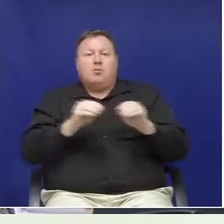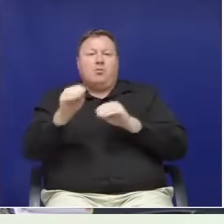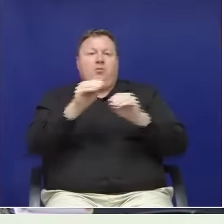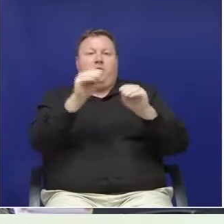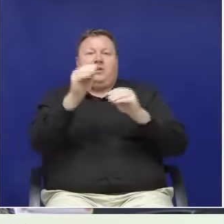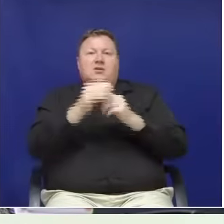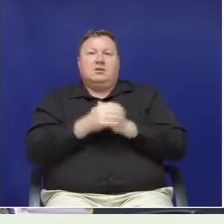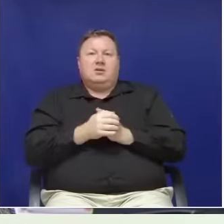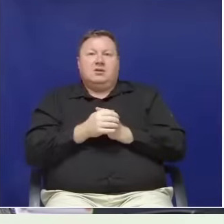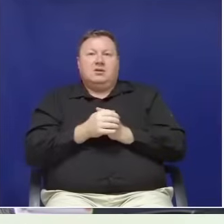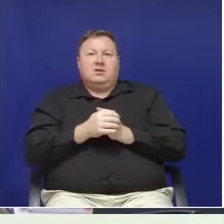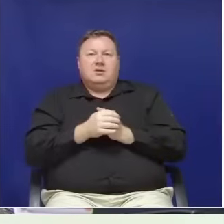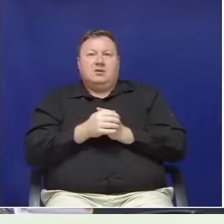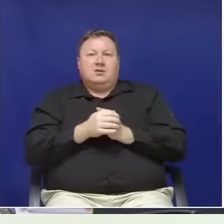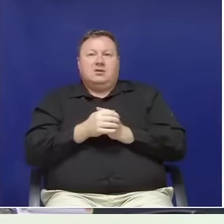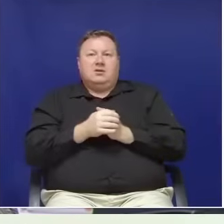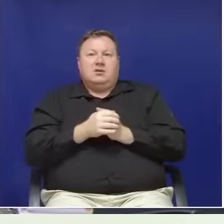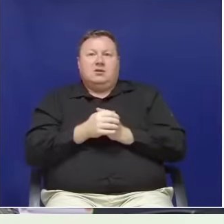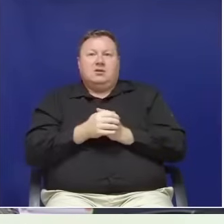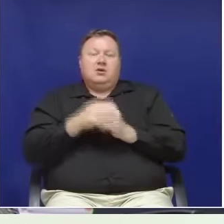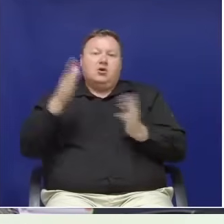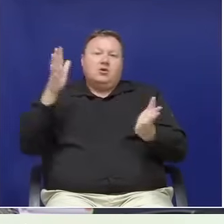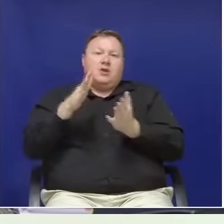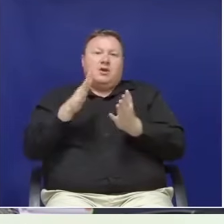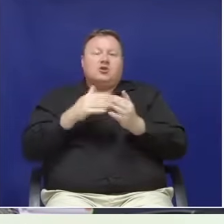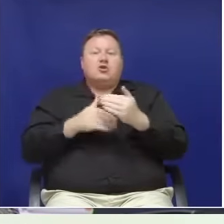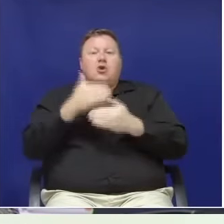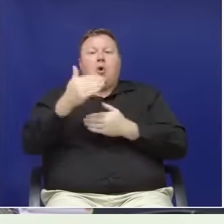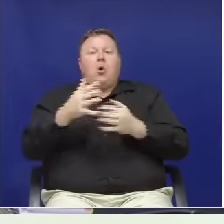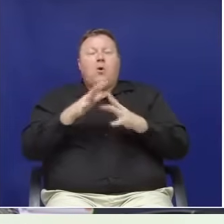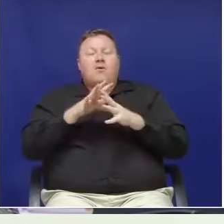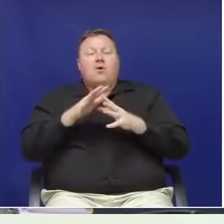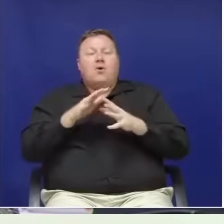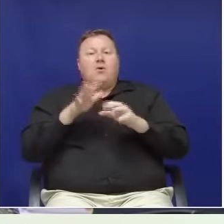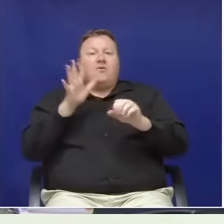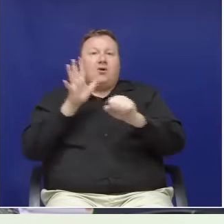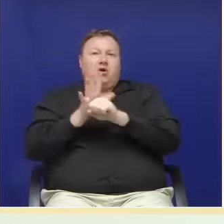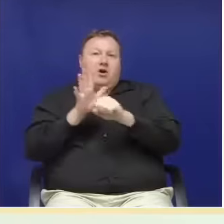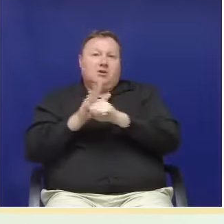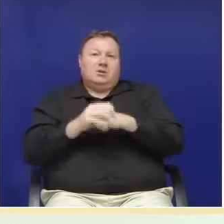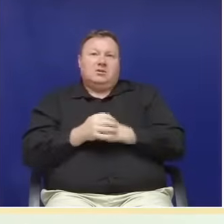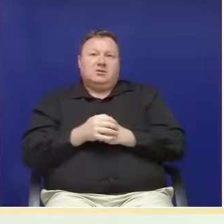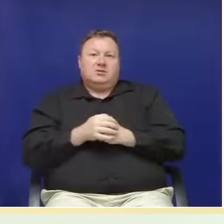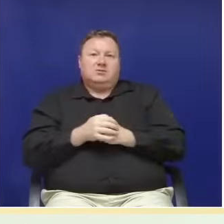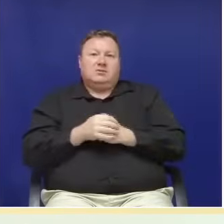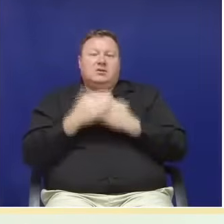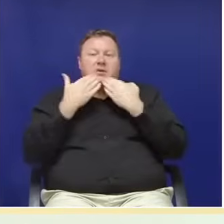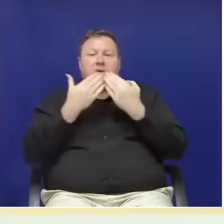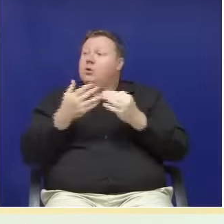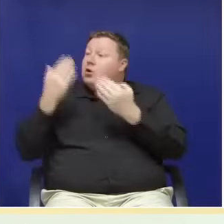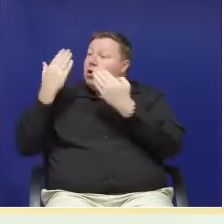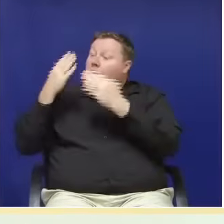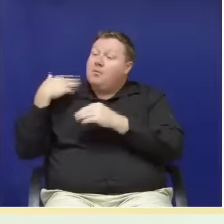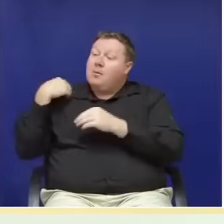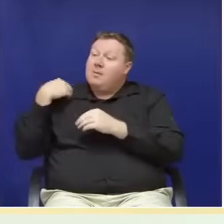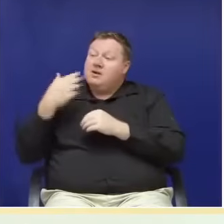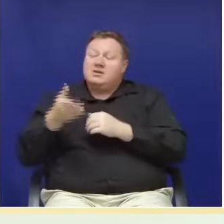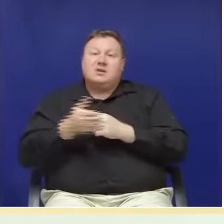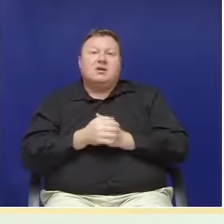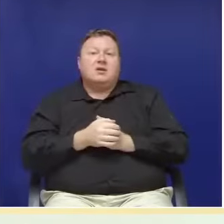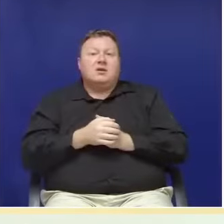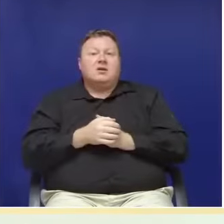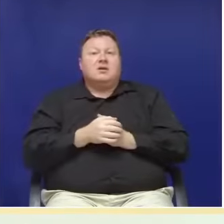a reduction to overcrowding. Thank you. The Honourable Minister. Thank